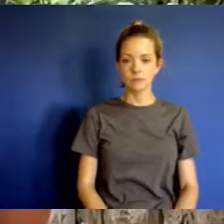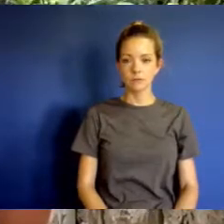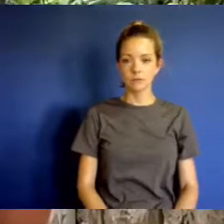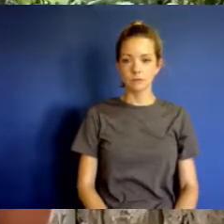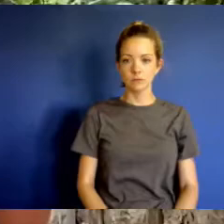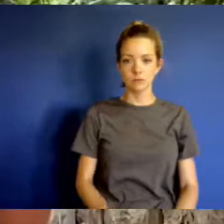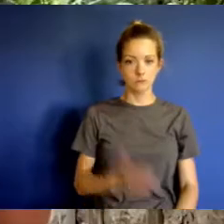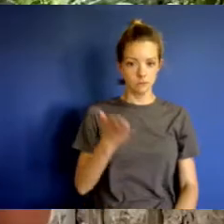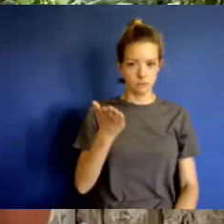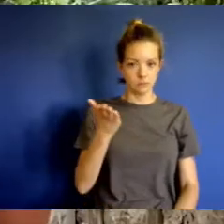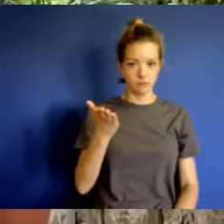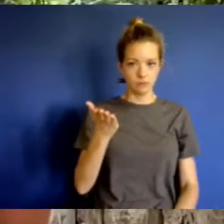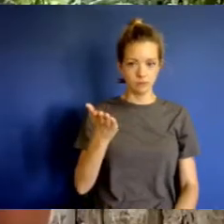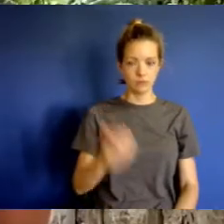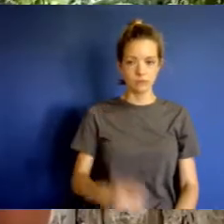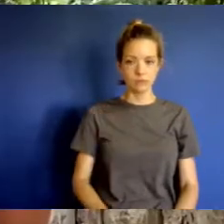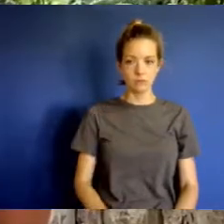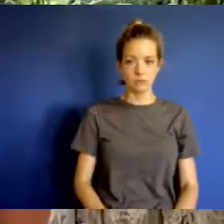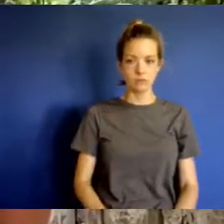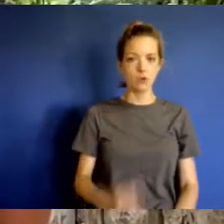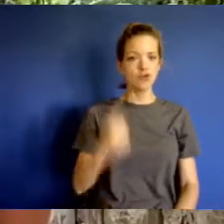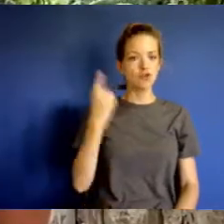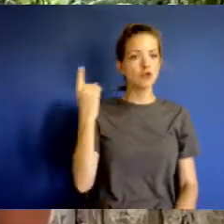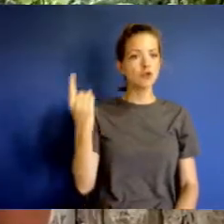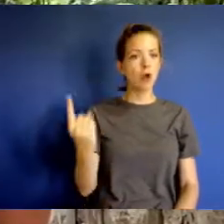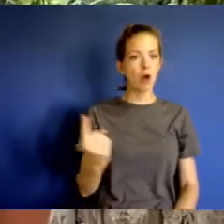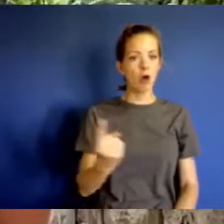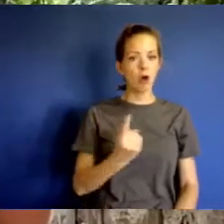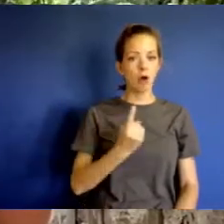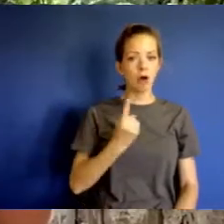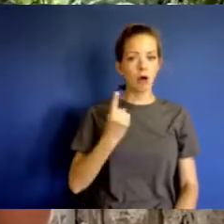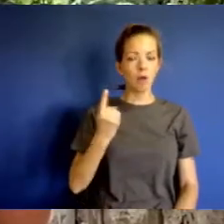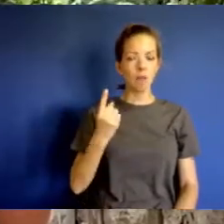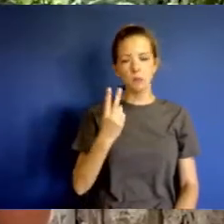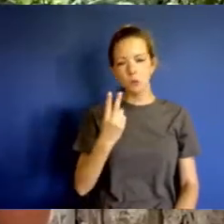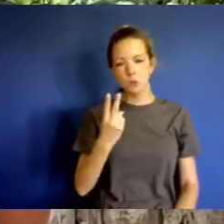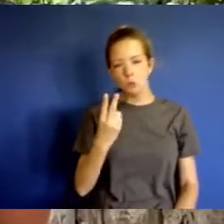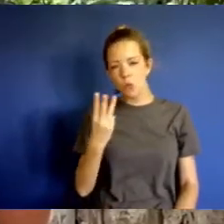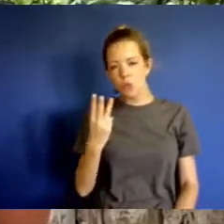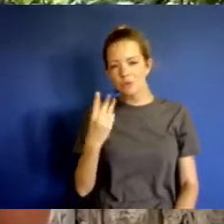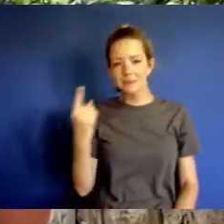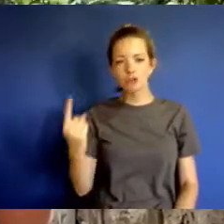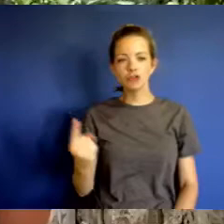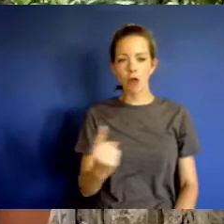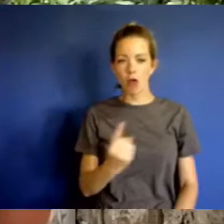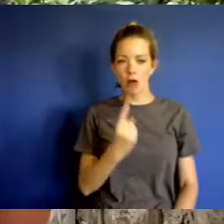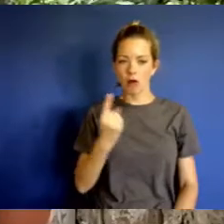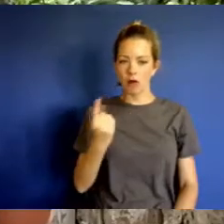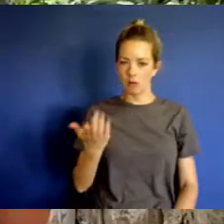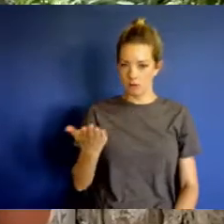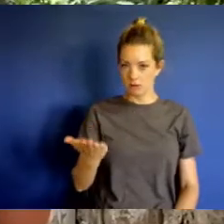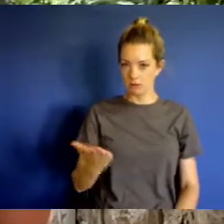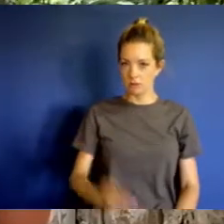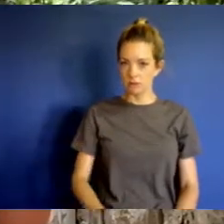And then we're just going to bring the arm over and just take some circles, maybe 2 or 3.